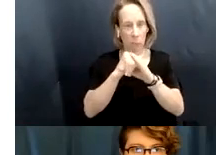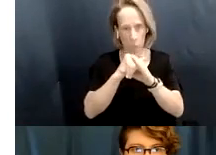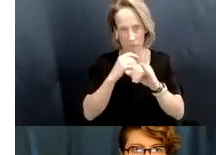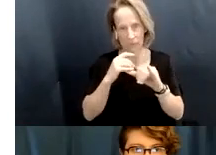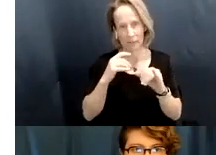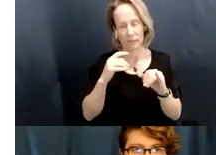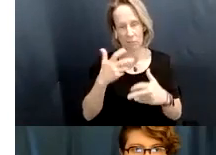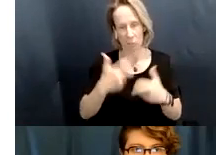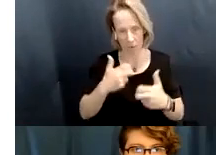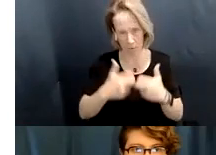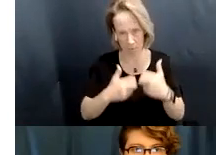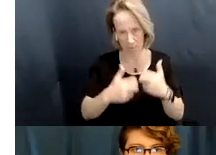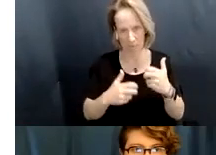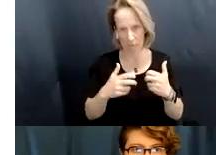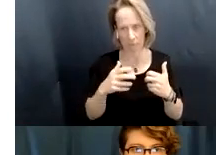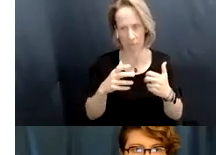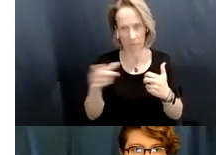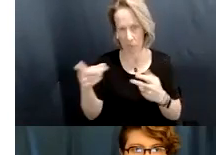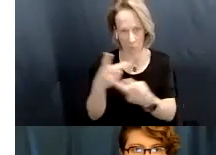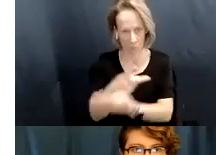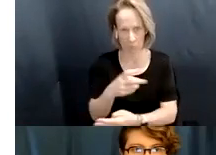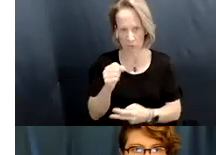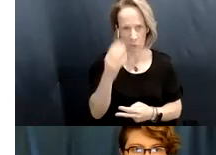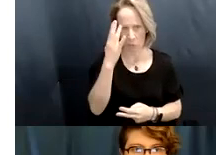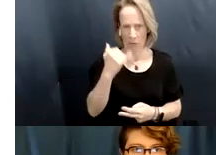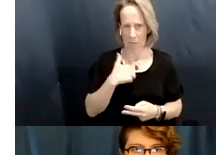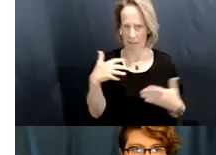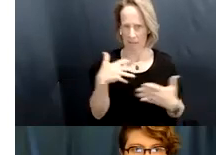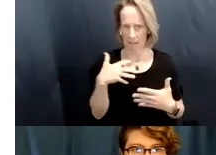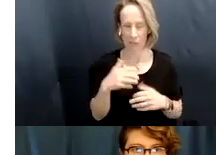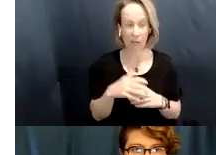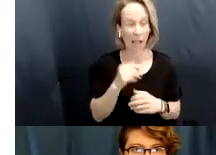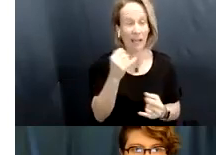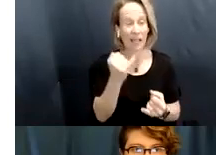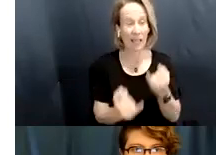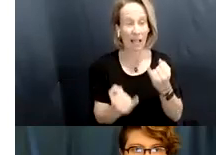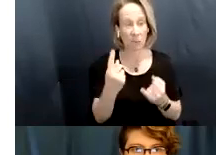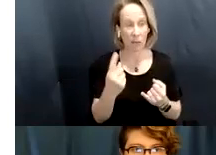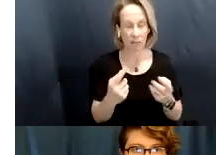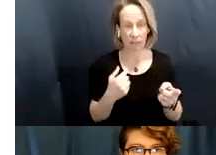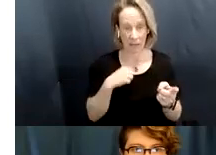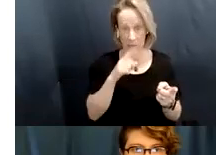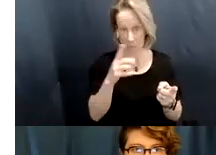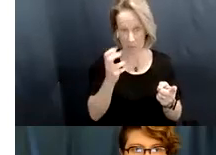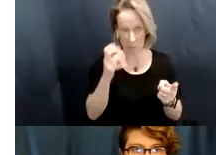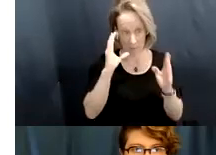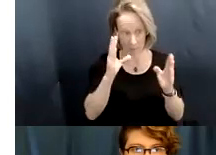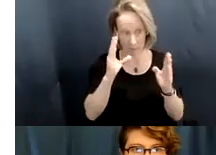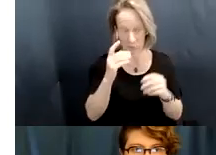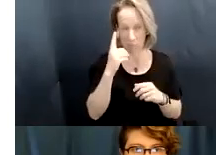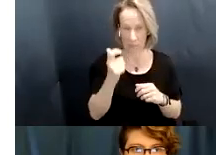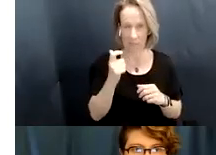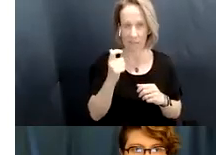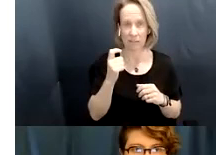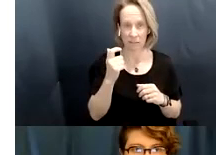for my fear. And this last one, I really wanted to pay extra attention to because we are going to start